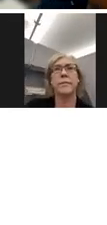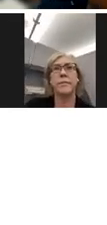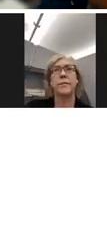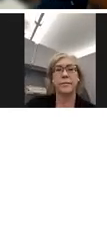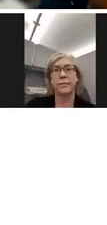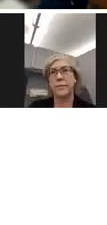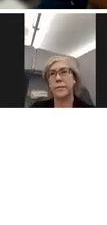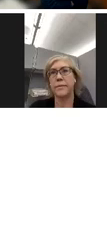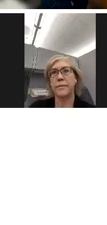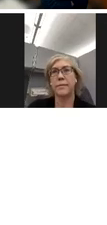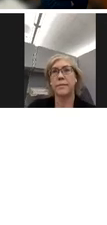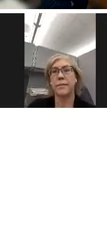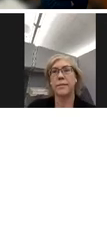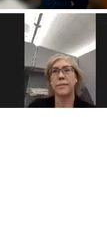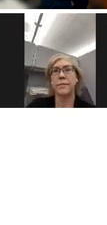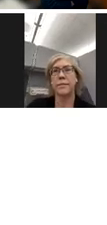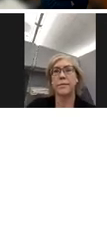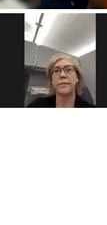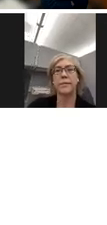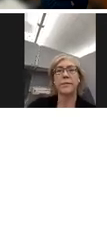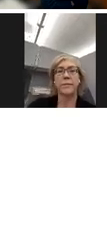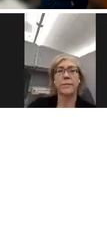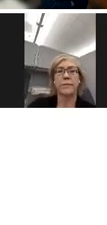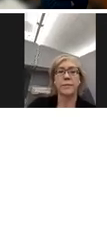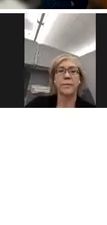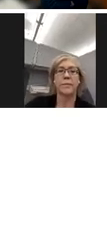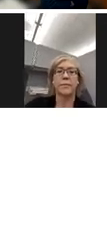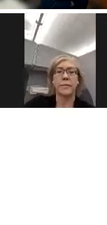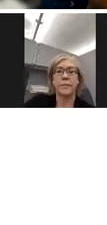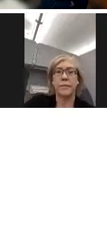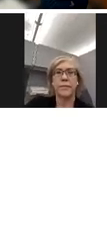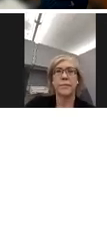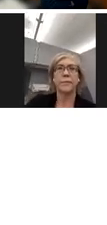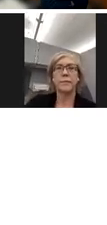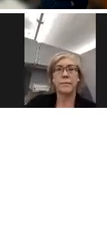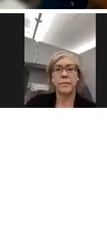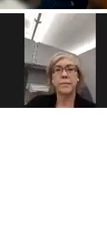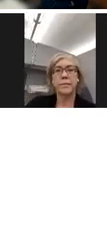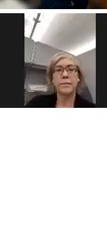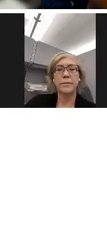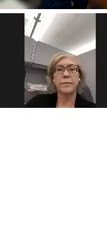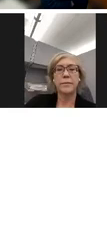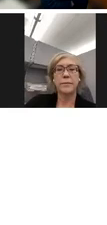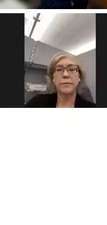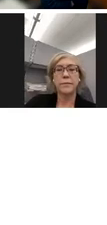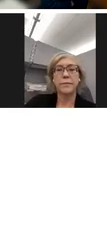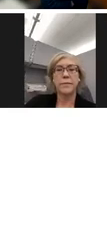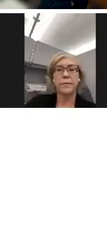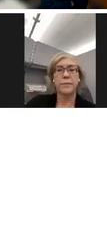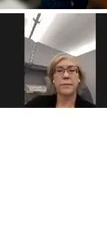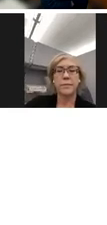to, in terms of our targeted grants to serve individuals with disabilities, we've been fortunate to secure a number of grants throughout the